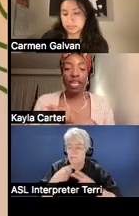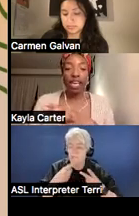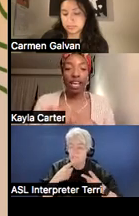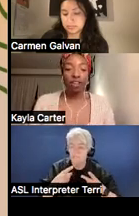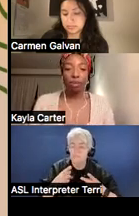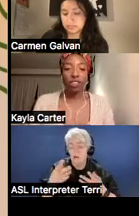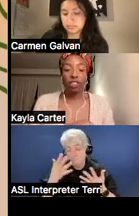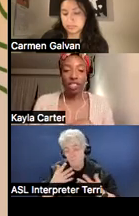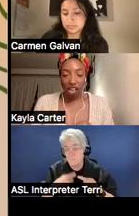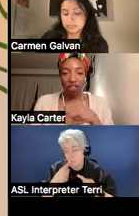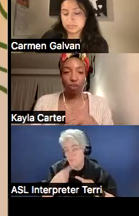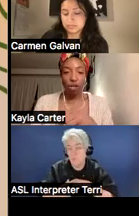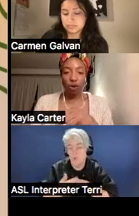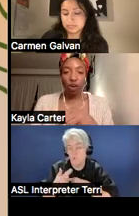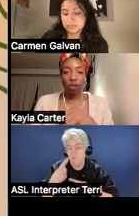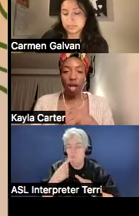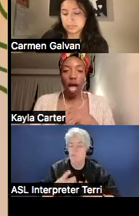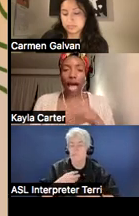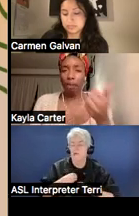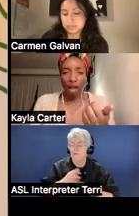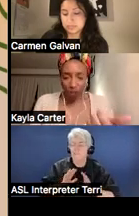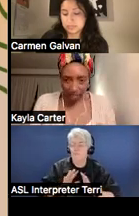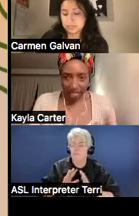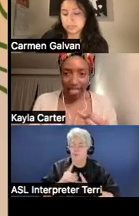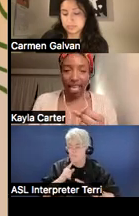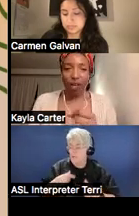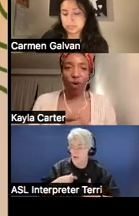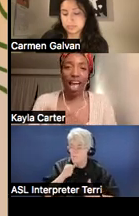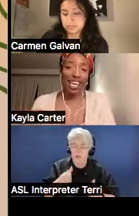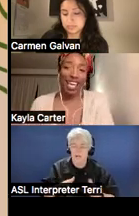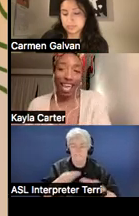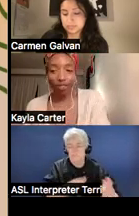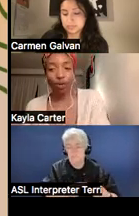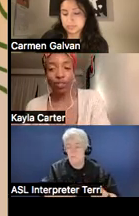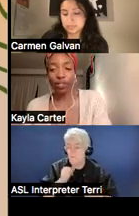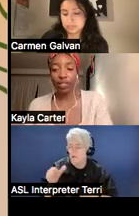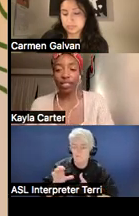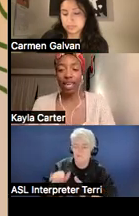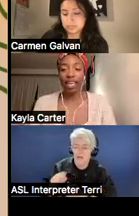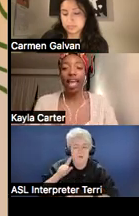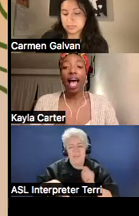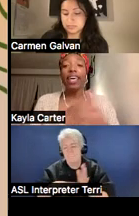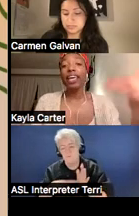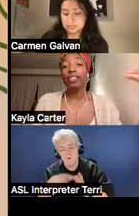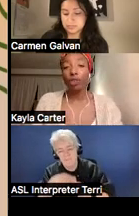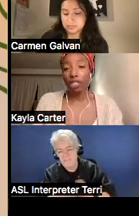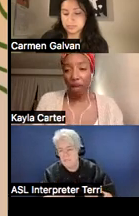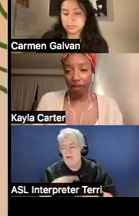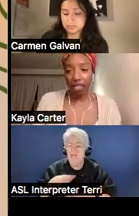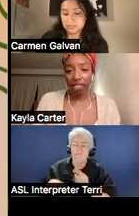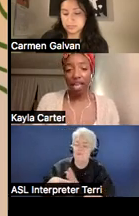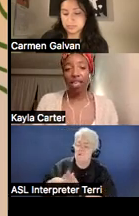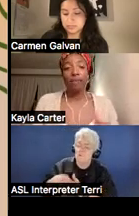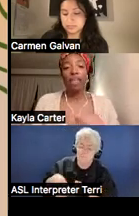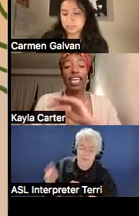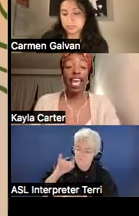we inevitably start to take on this pressure of, I'm not doing this thing, or I can't afford to do this thing. I can't afford to pay for